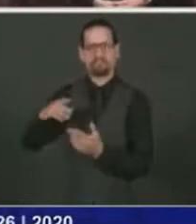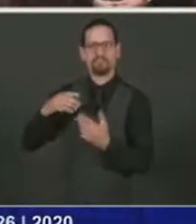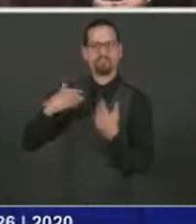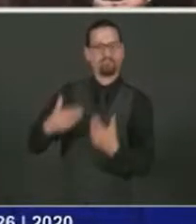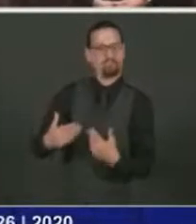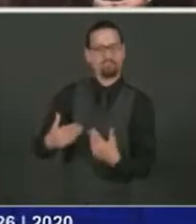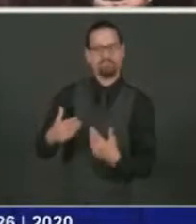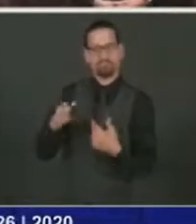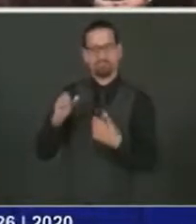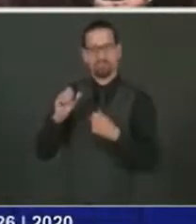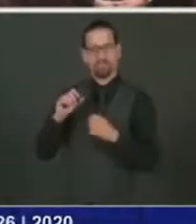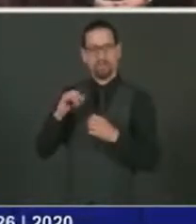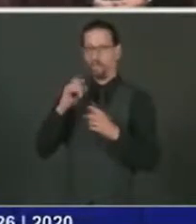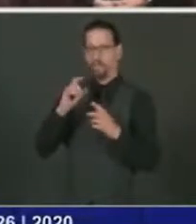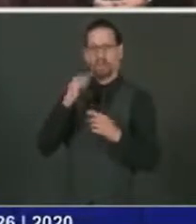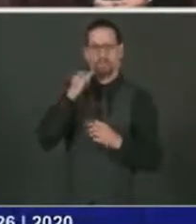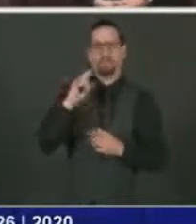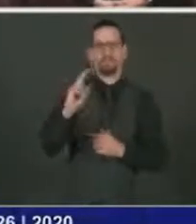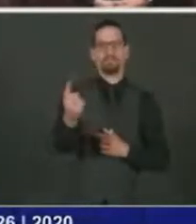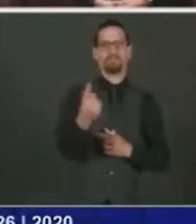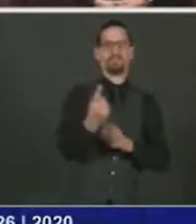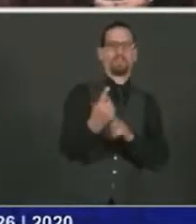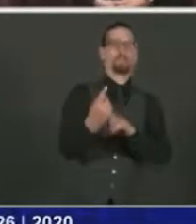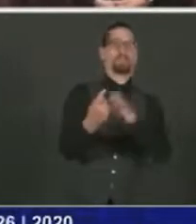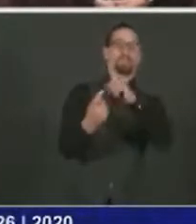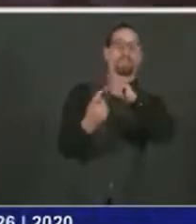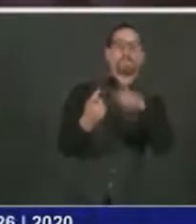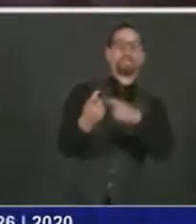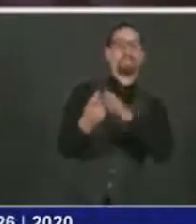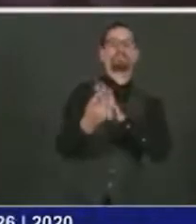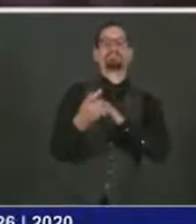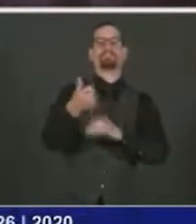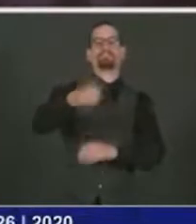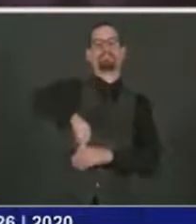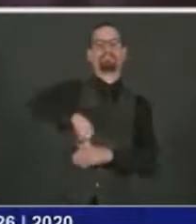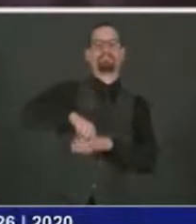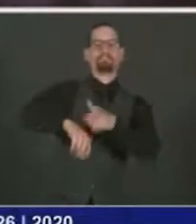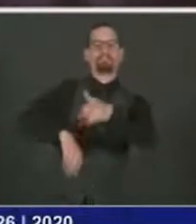have booked that are coming from hot spots, or is there anything that they can I wouldn't do anything right now.